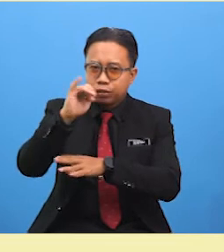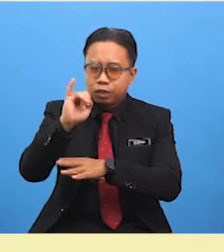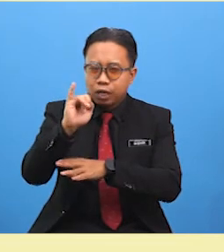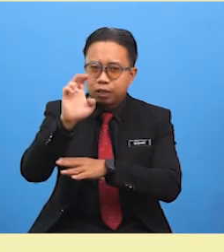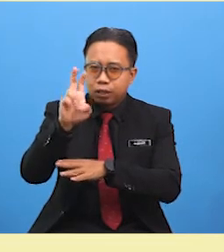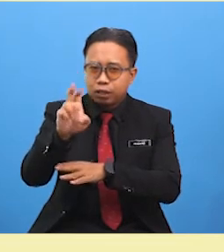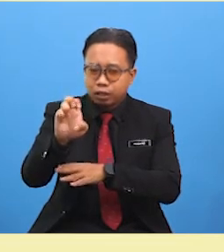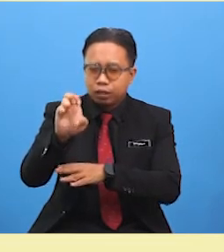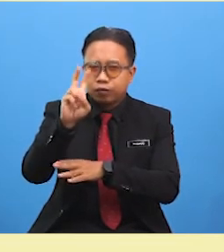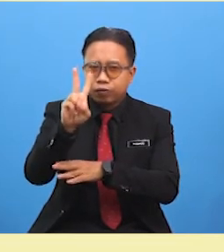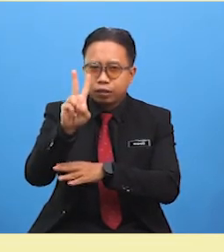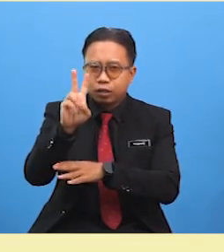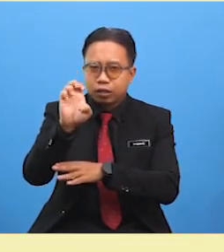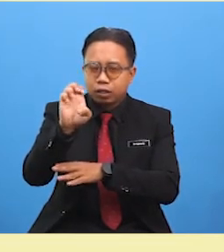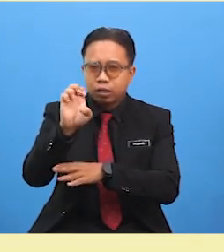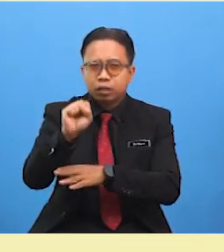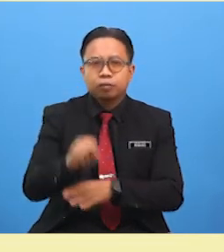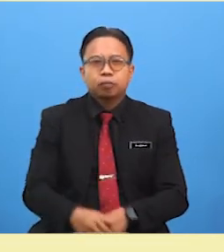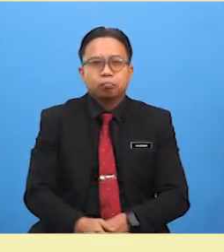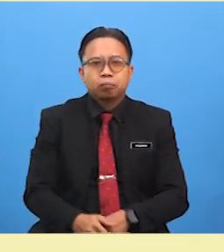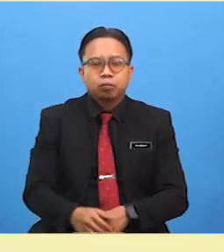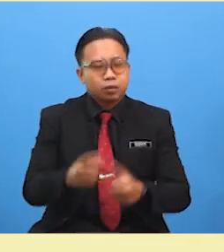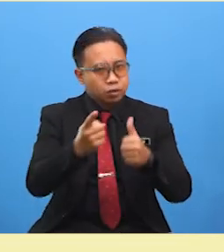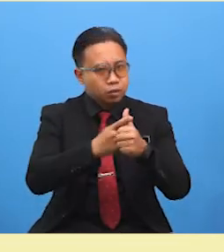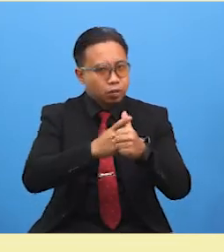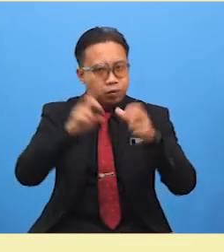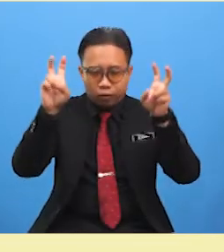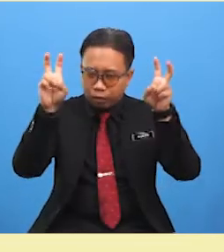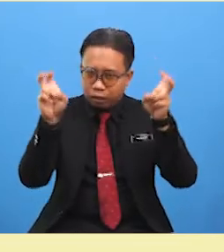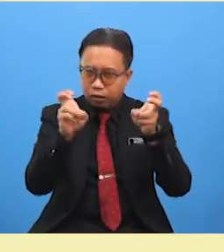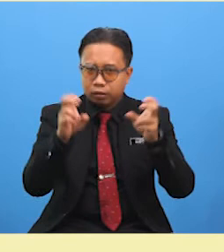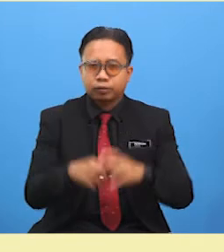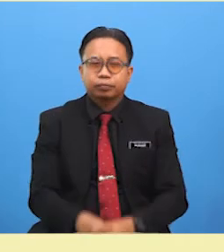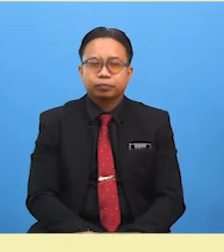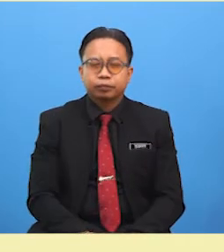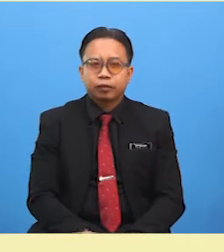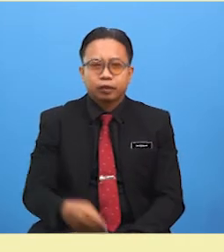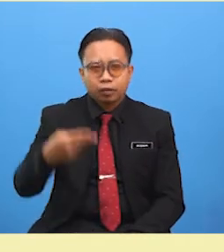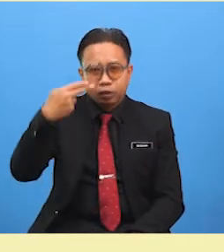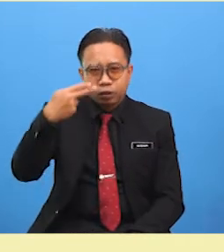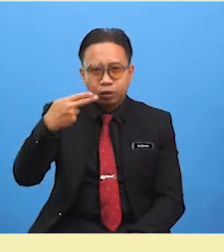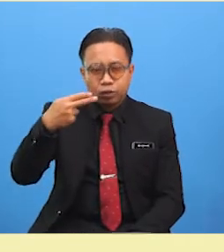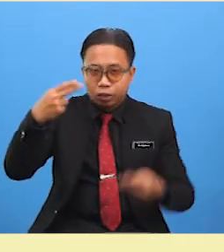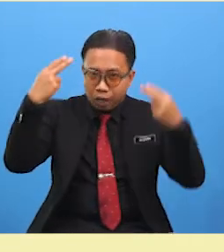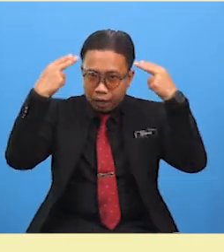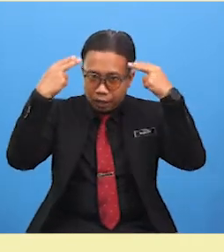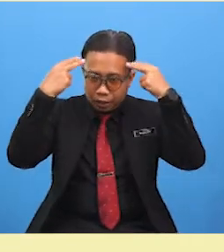THIEVS. T stands for title. Yes, the title of what you're reading. H stands for